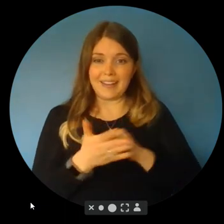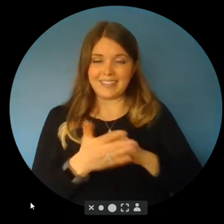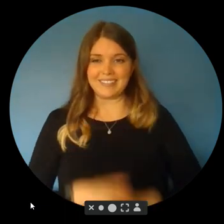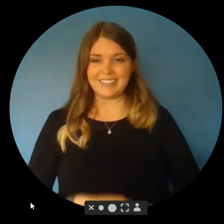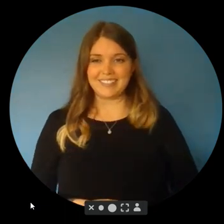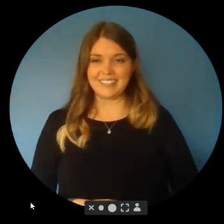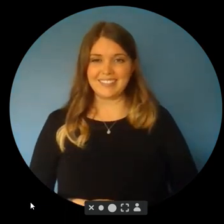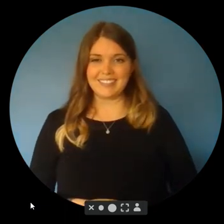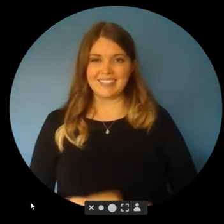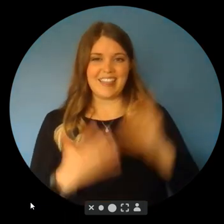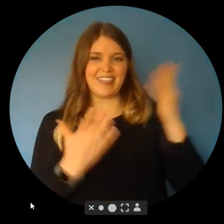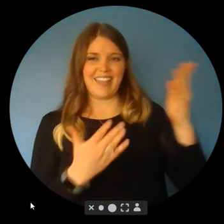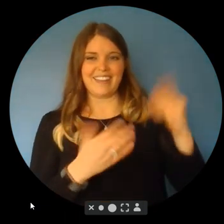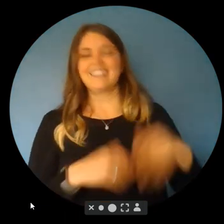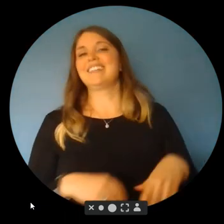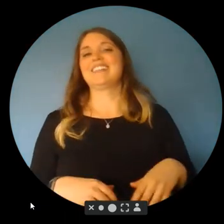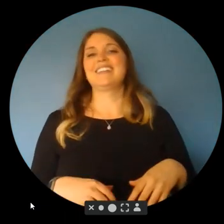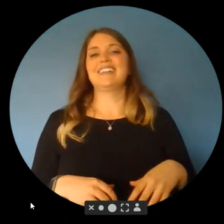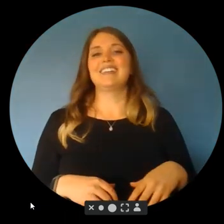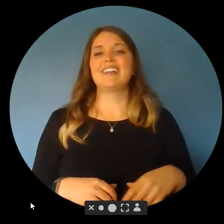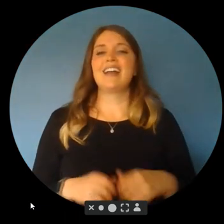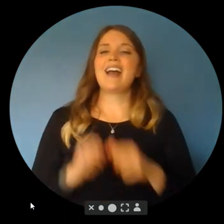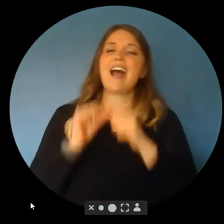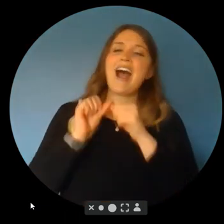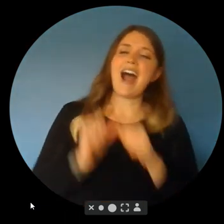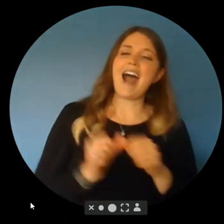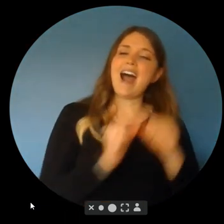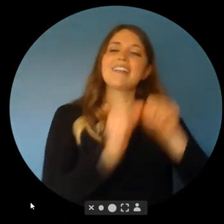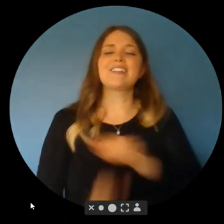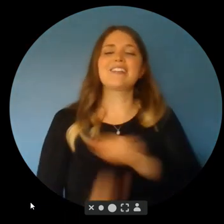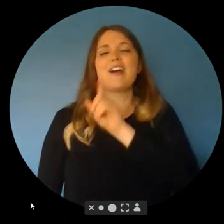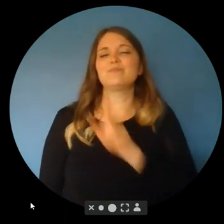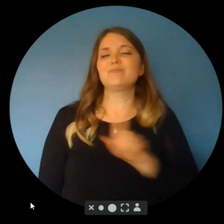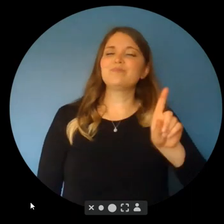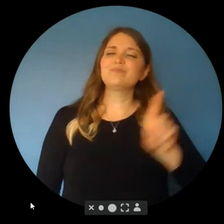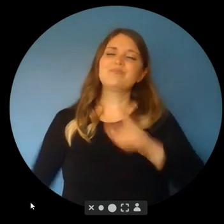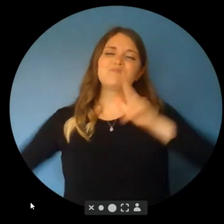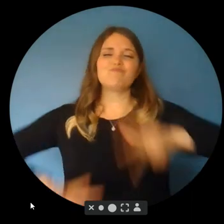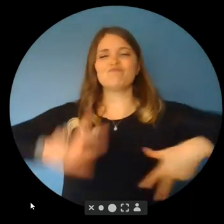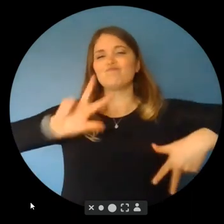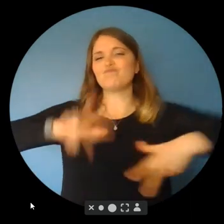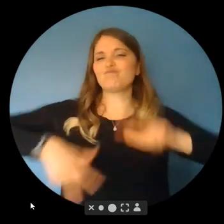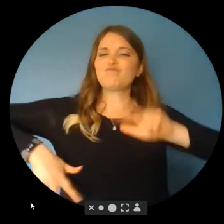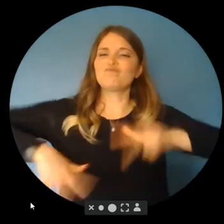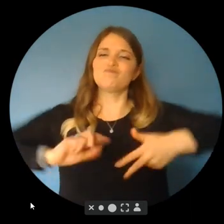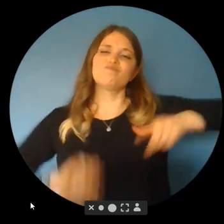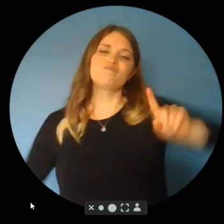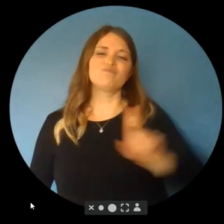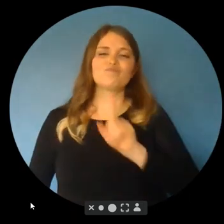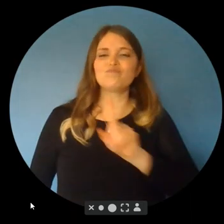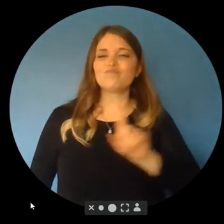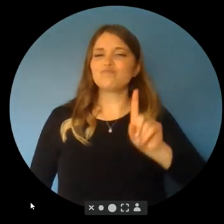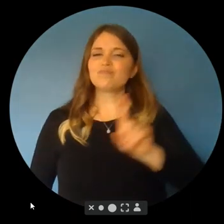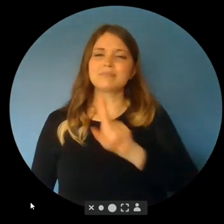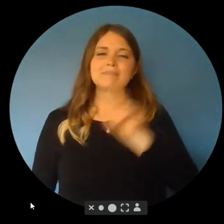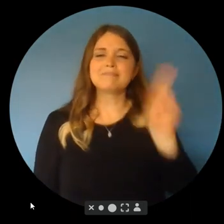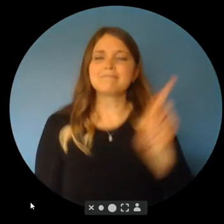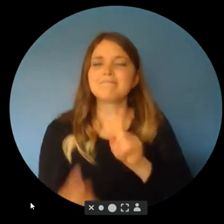There. On and on you will hike, and I know you'll hike far and face up to your